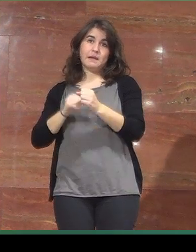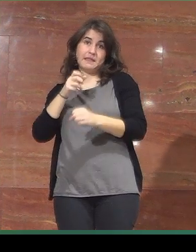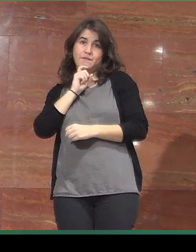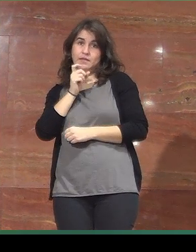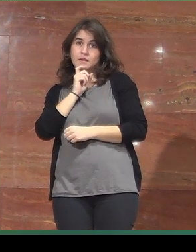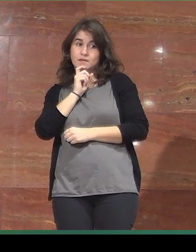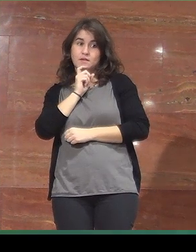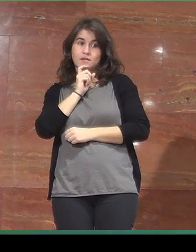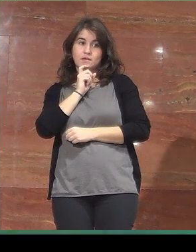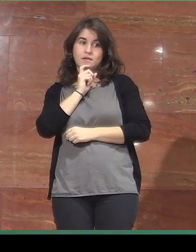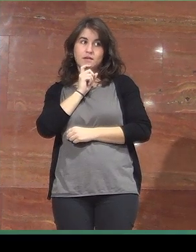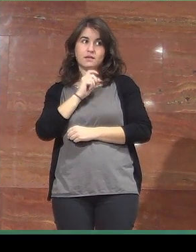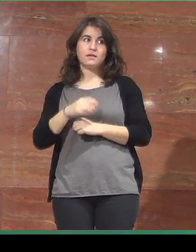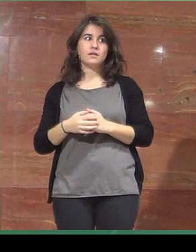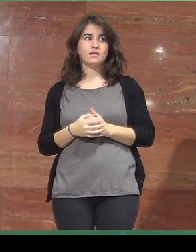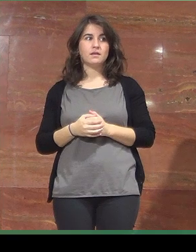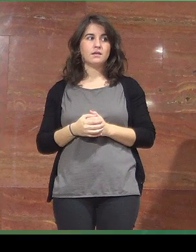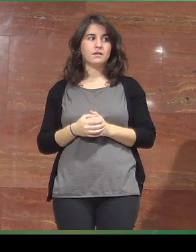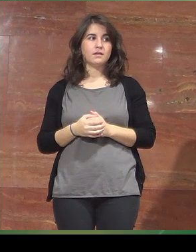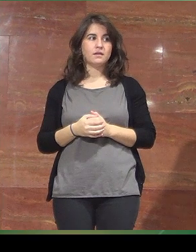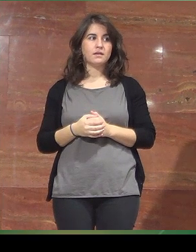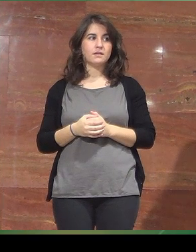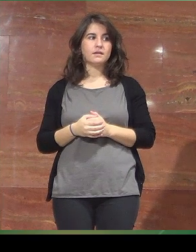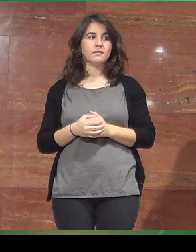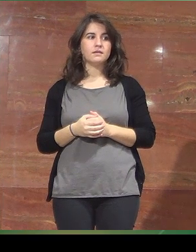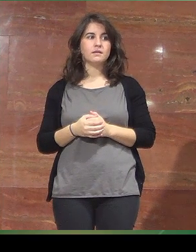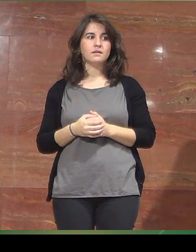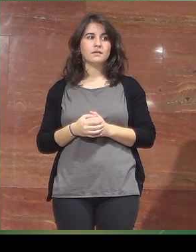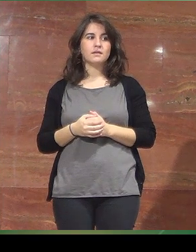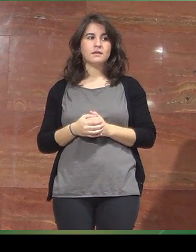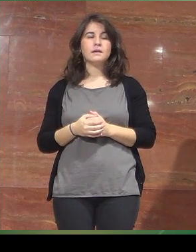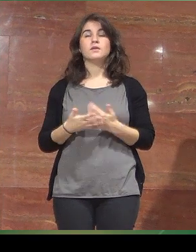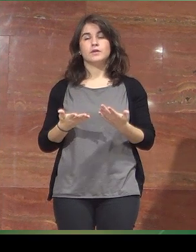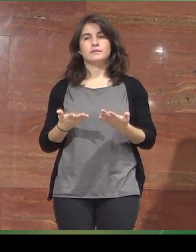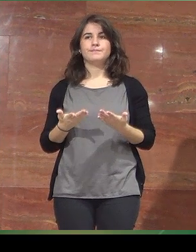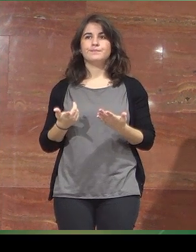So I think we have to work on this element.